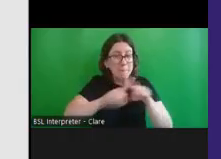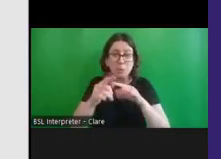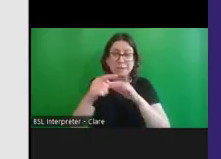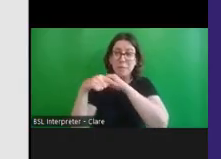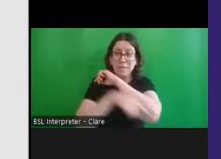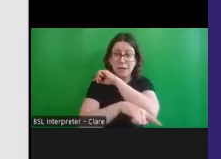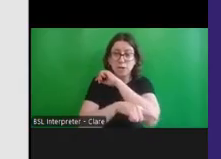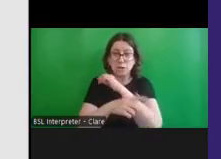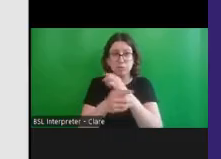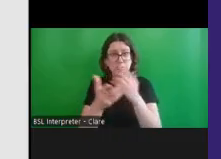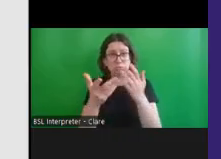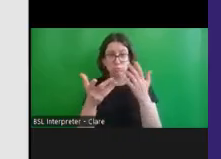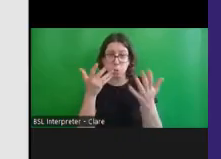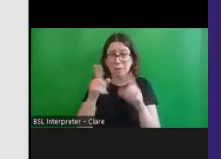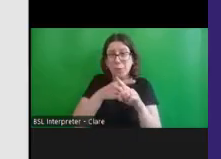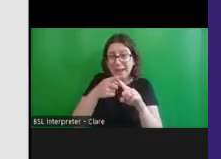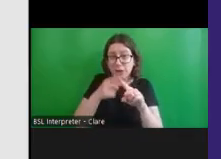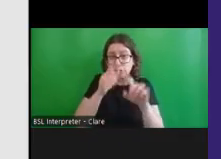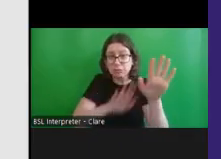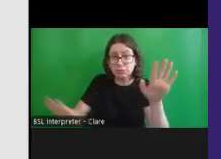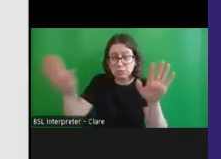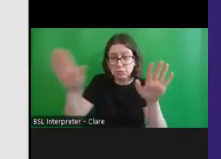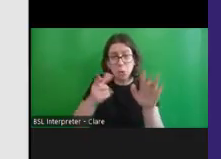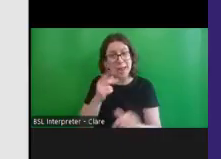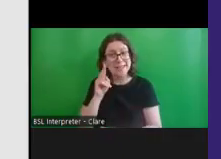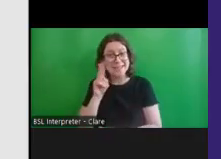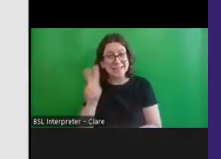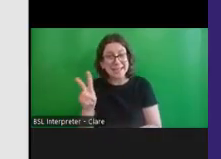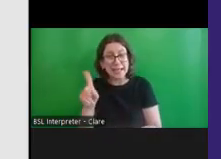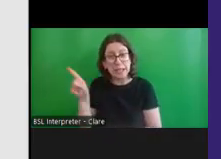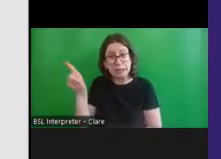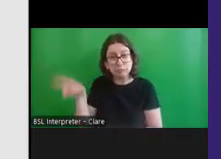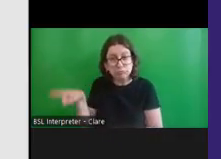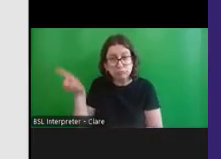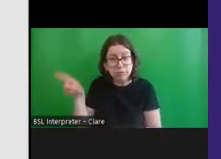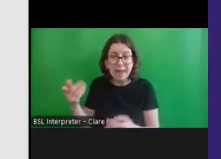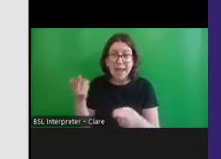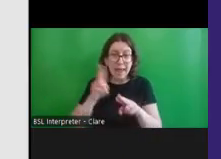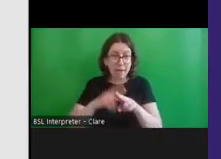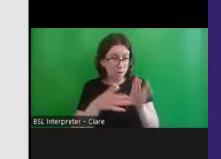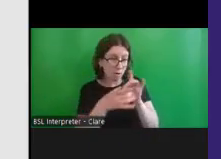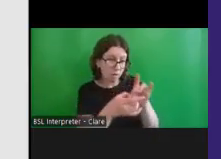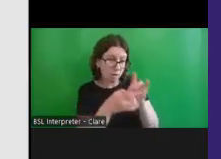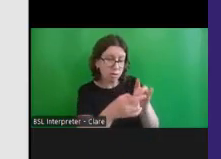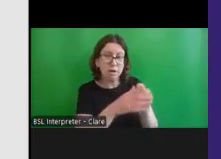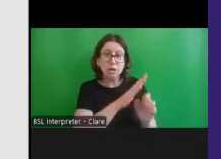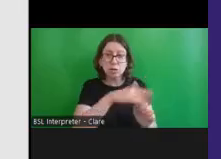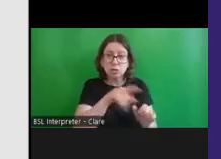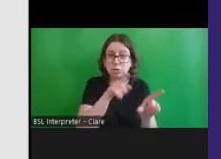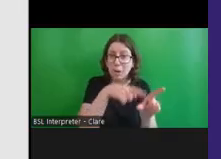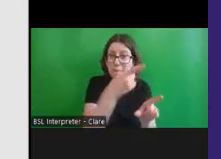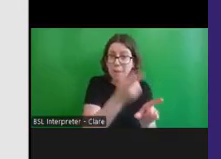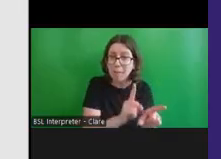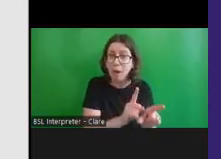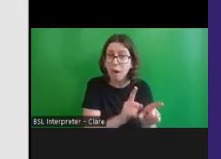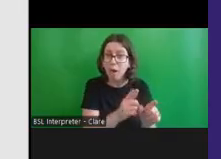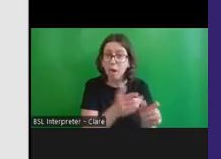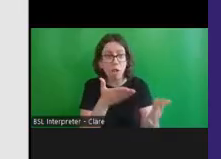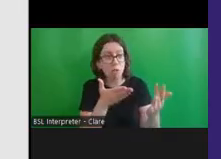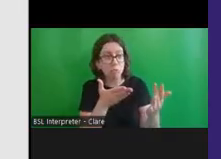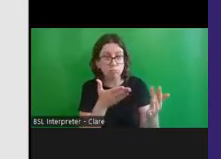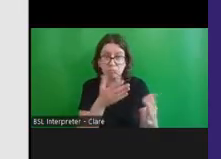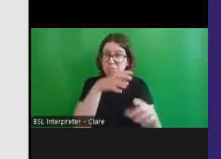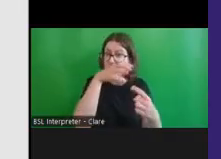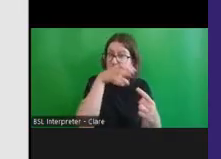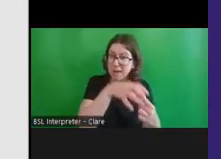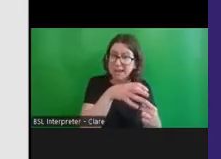England. And what we see is that the children and young people we've worked with long term through our place-based project with